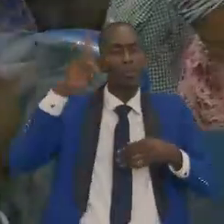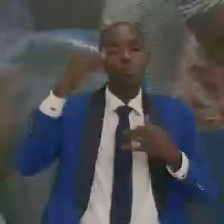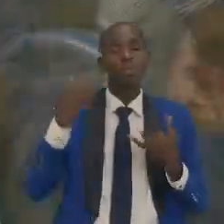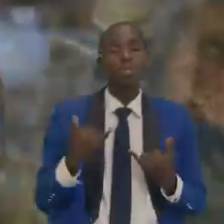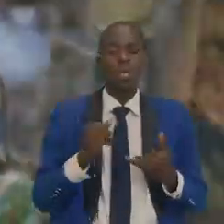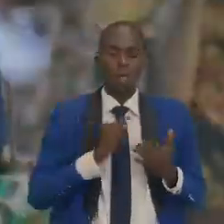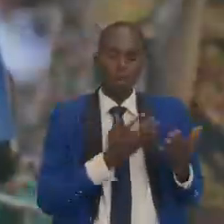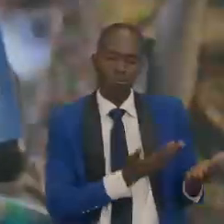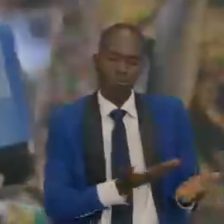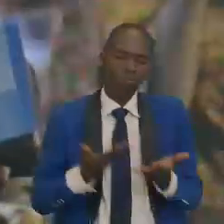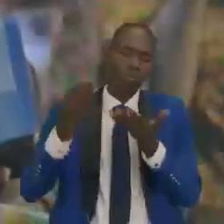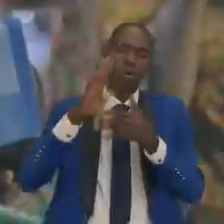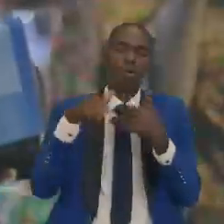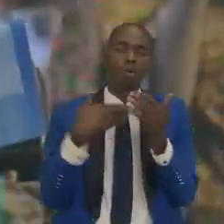now.